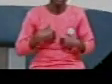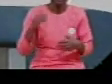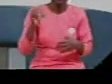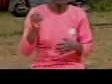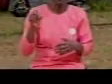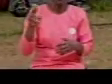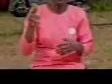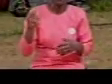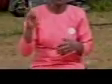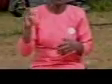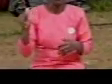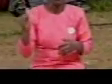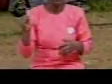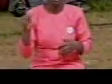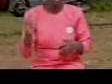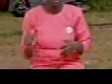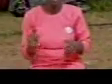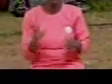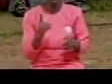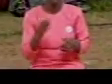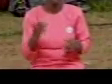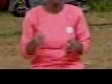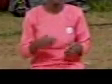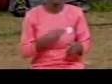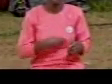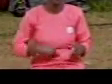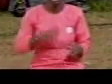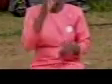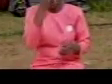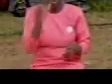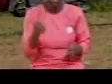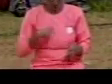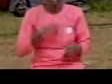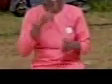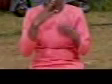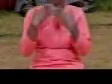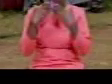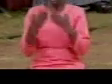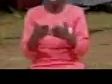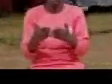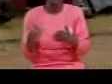royal fathers. We are grateful. She Gbadamonshi also we have.